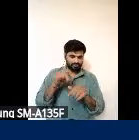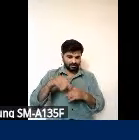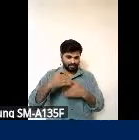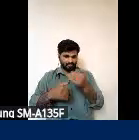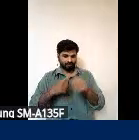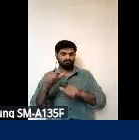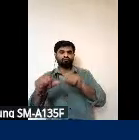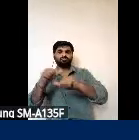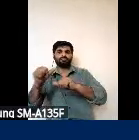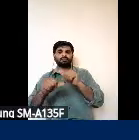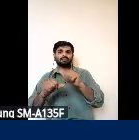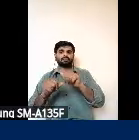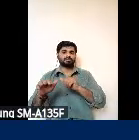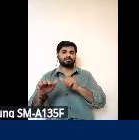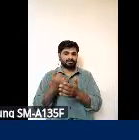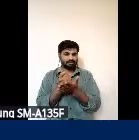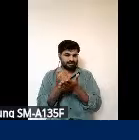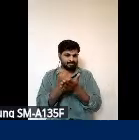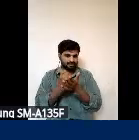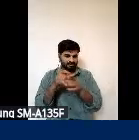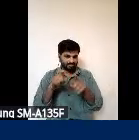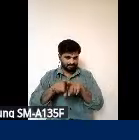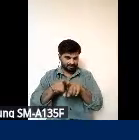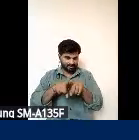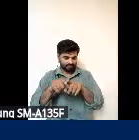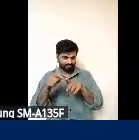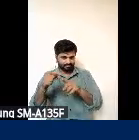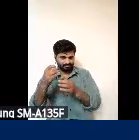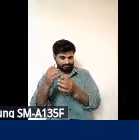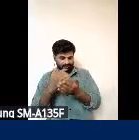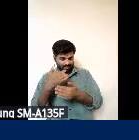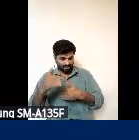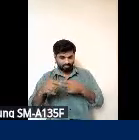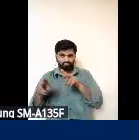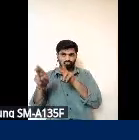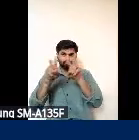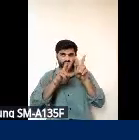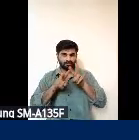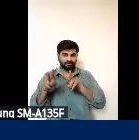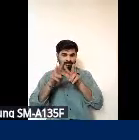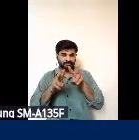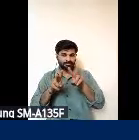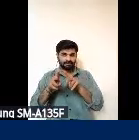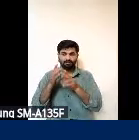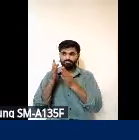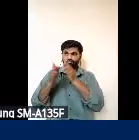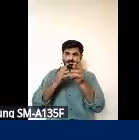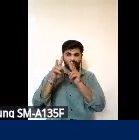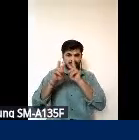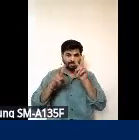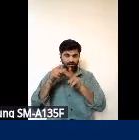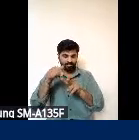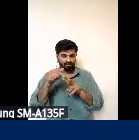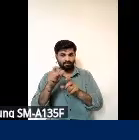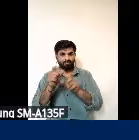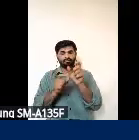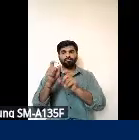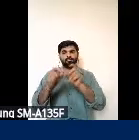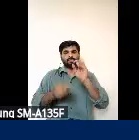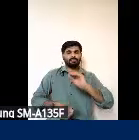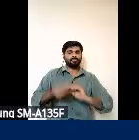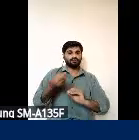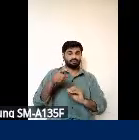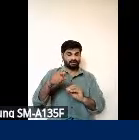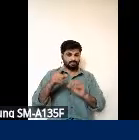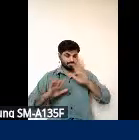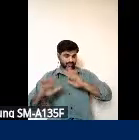the household survey, which I'll just mention what is there, and the population enumeration. So they did exercise a pilot